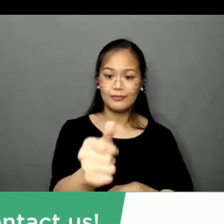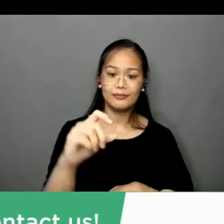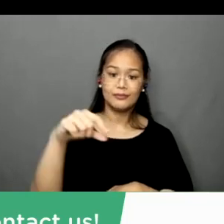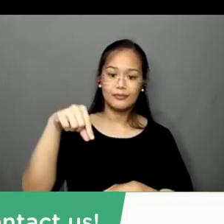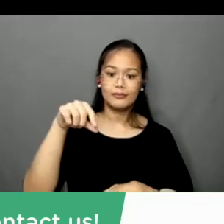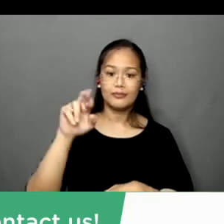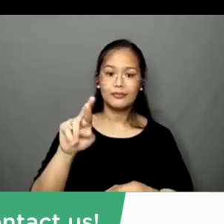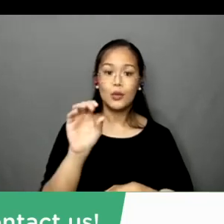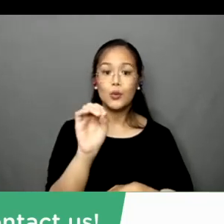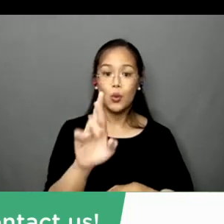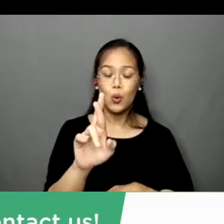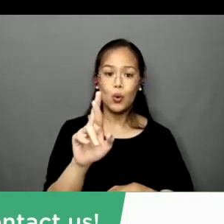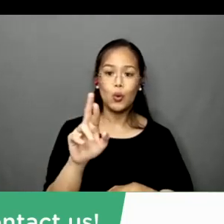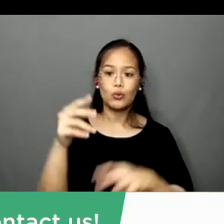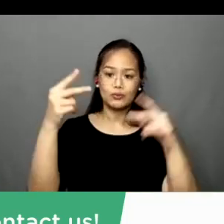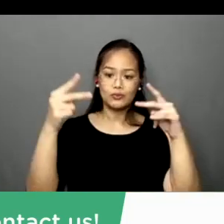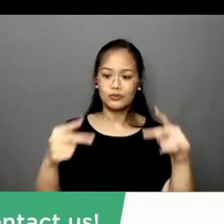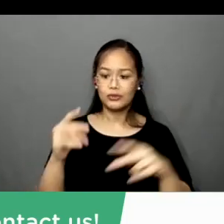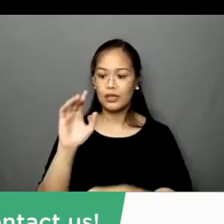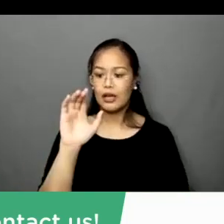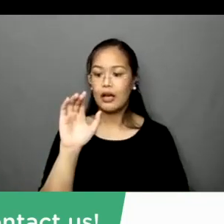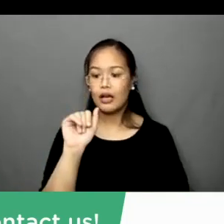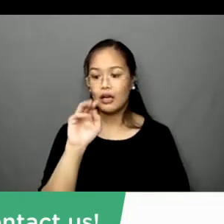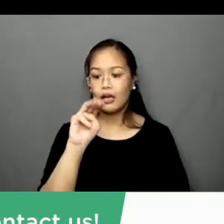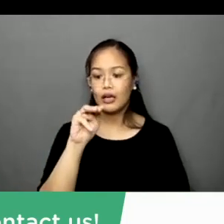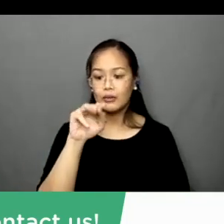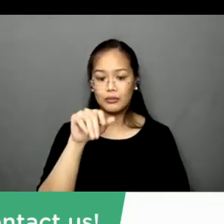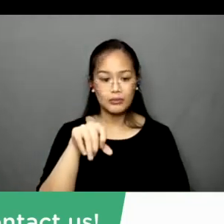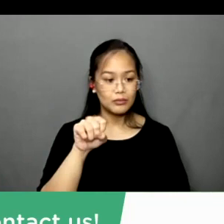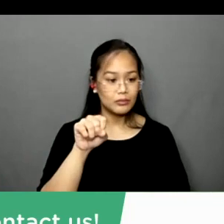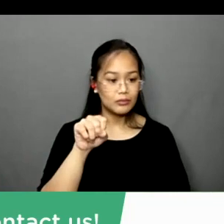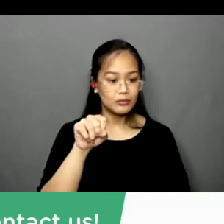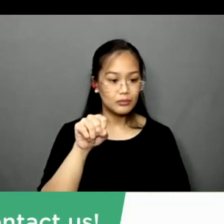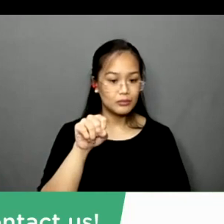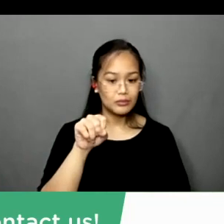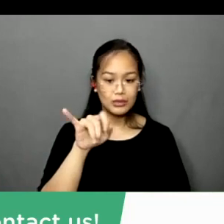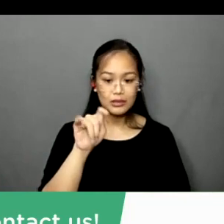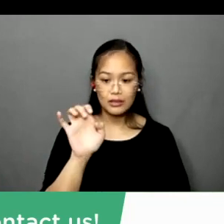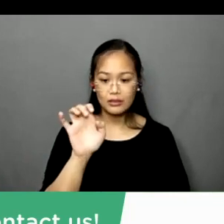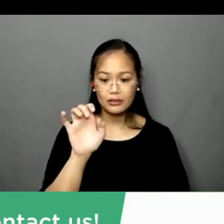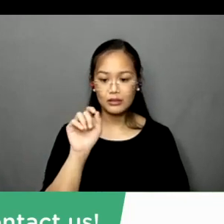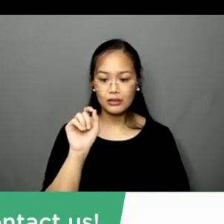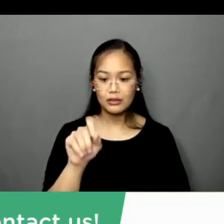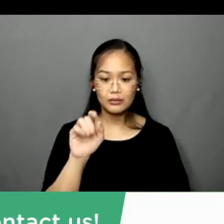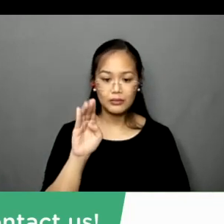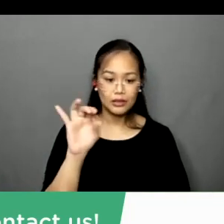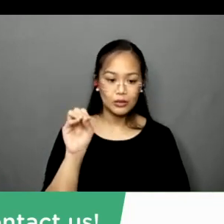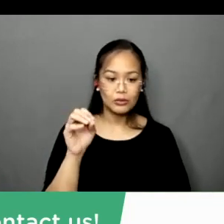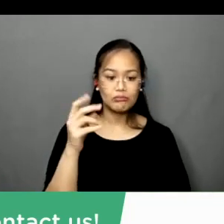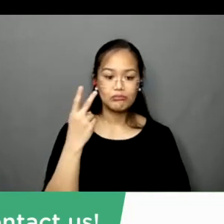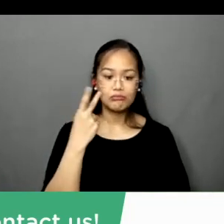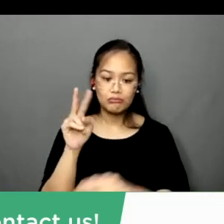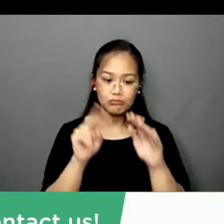our website at campsite.bio/Benilde HIFI to see our social platforms like LinkedIn,